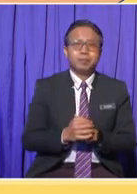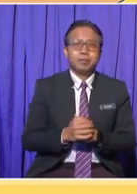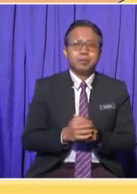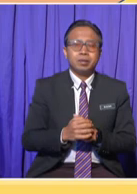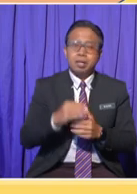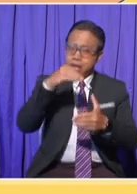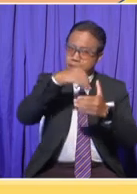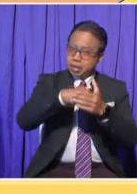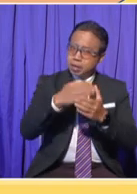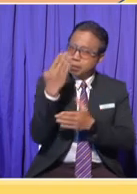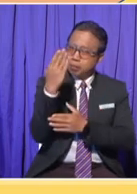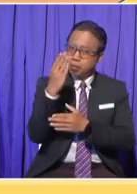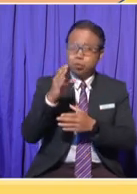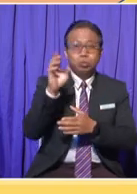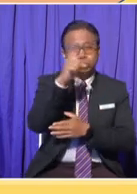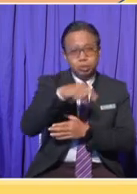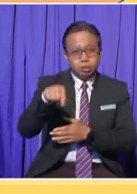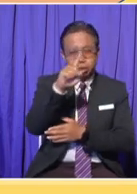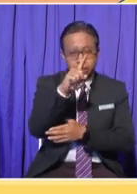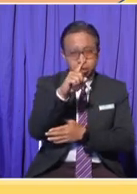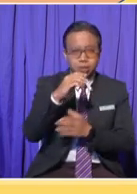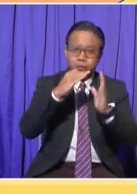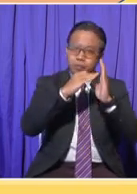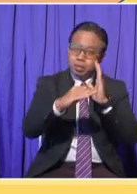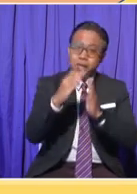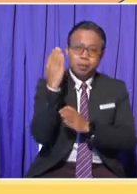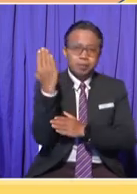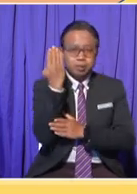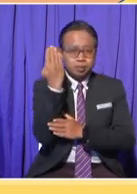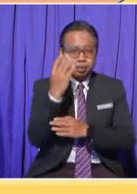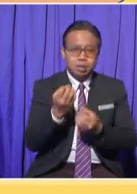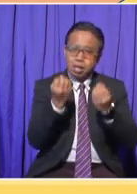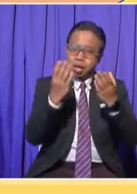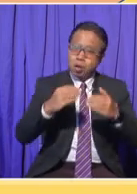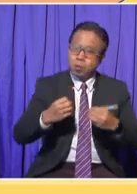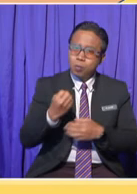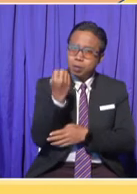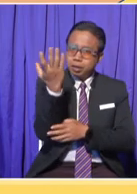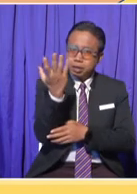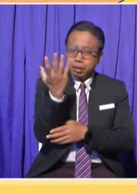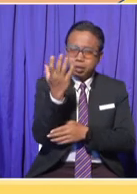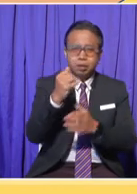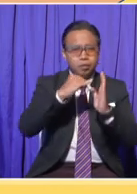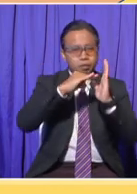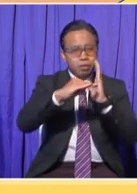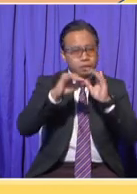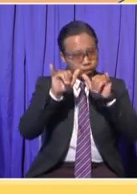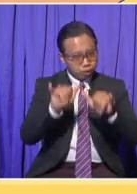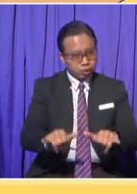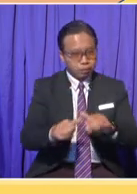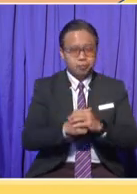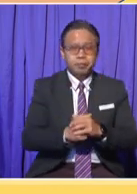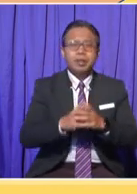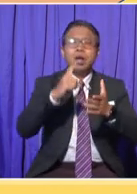Those in the blue circle are proper fractions. How many fractions are left? What is